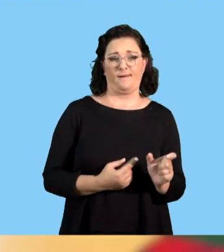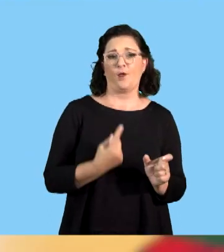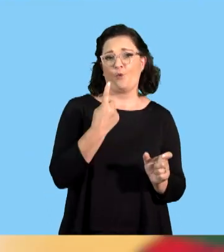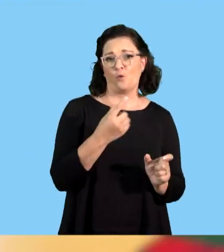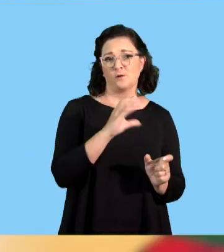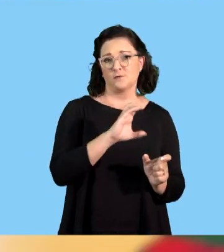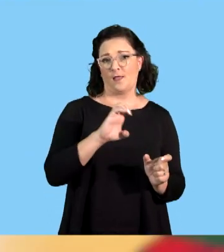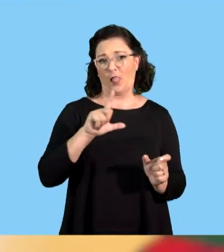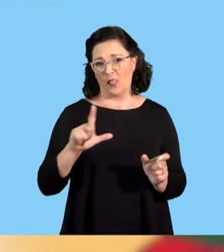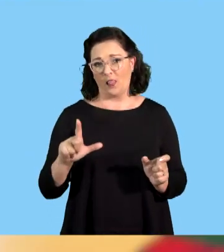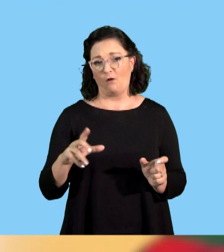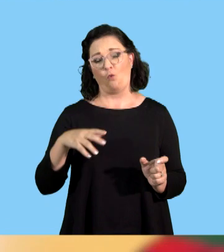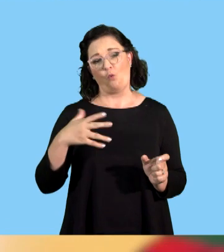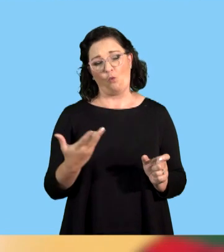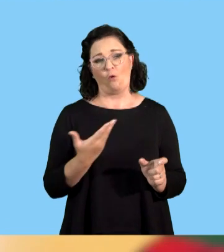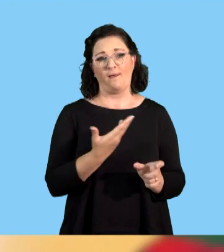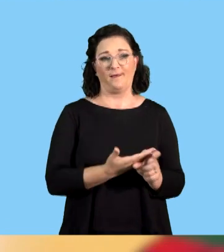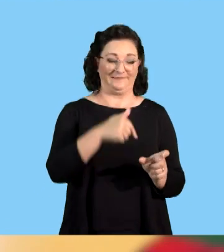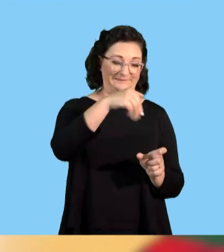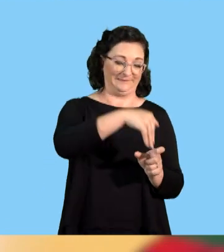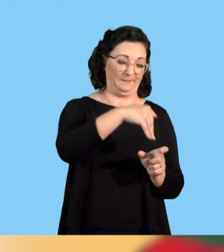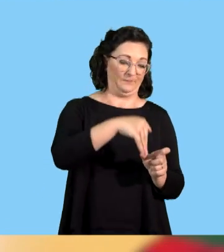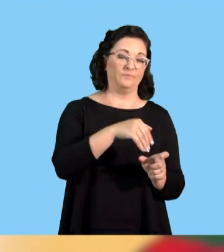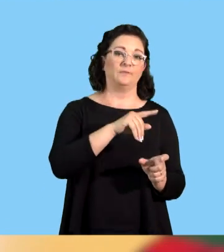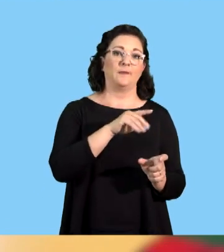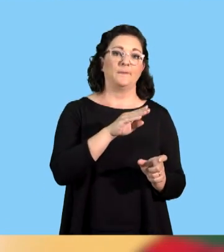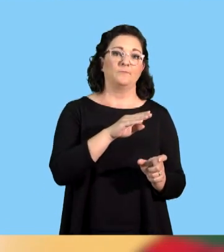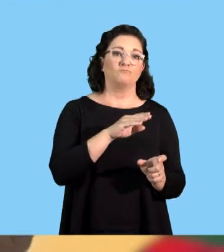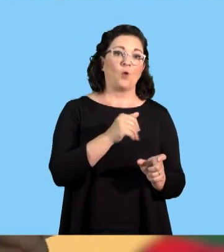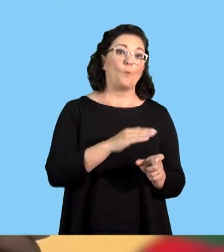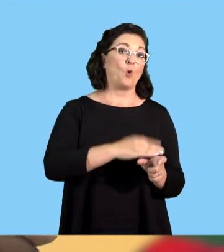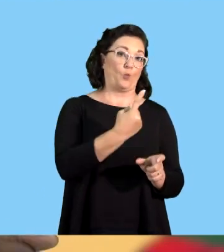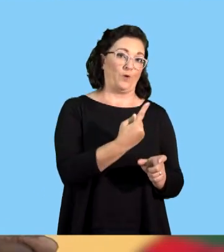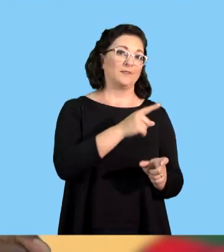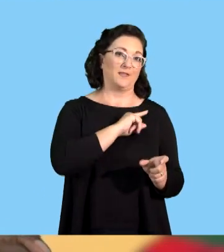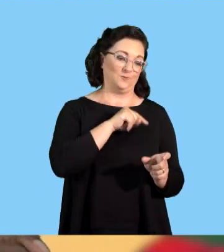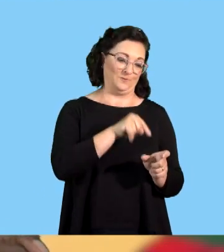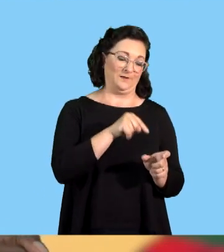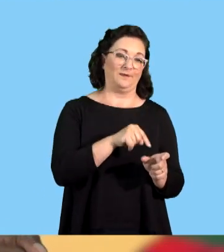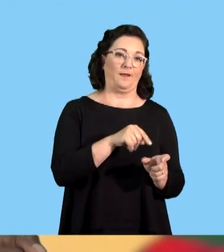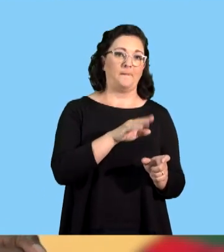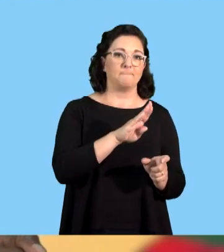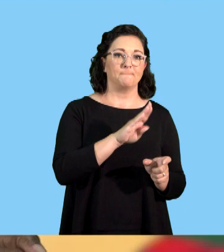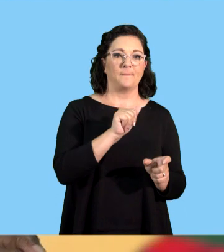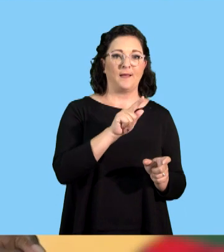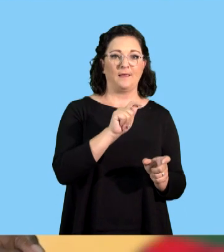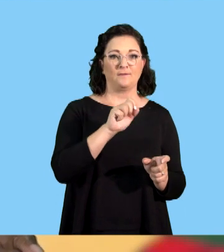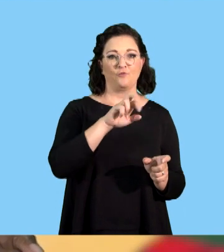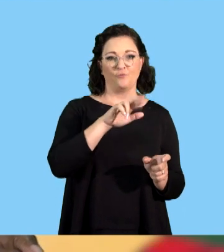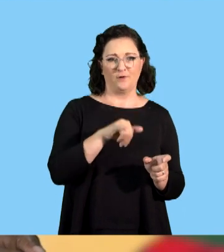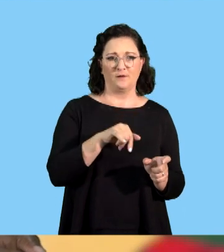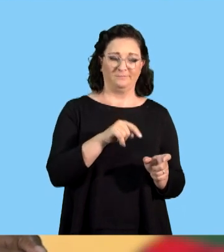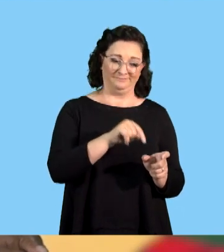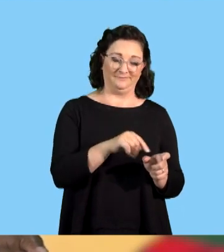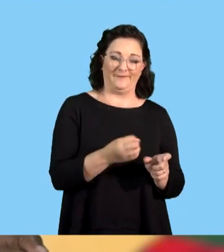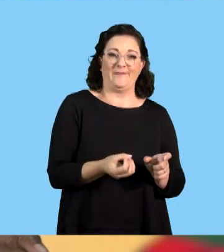just one cell, or it can be a combination of more than one cell. Hence, therefore, we're going to be having a battery. So a battery or a cell